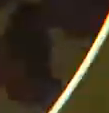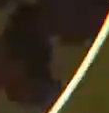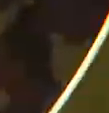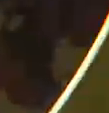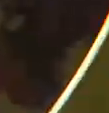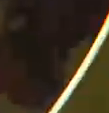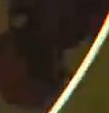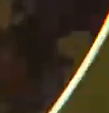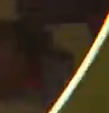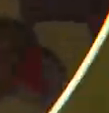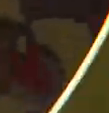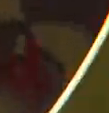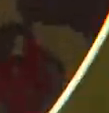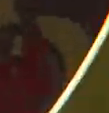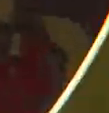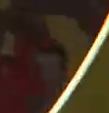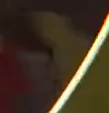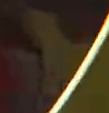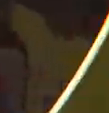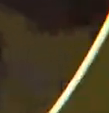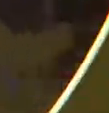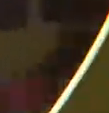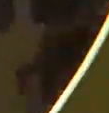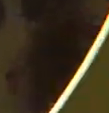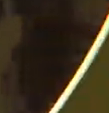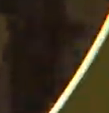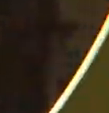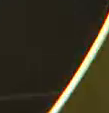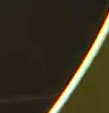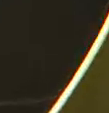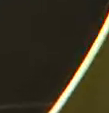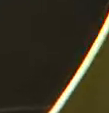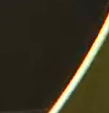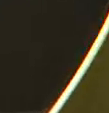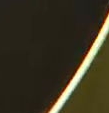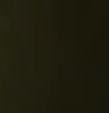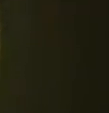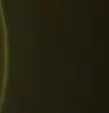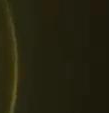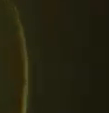And in sports, KCCA FC to expand Philip Omondi Stadium.